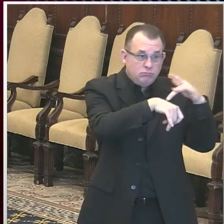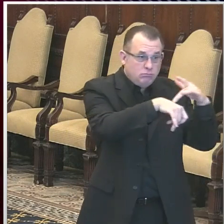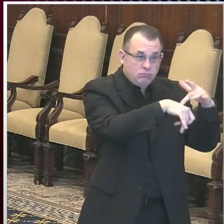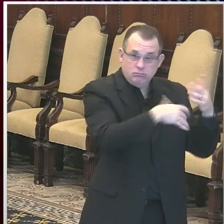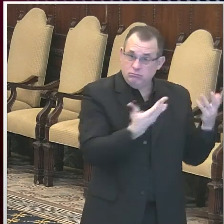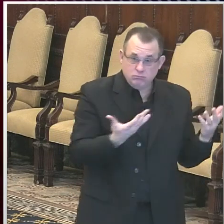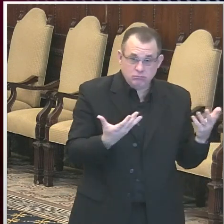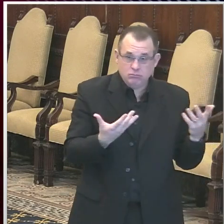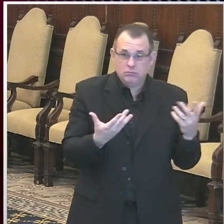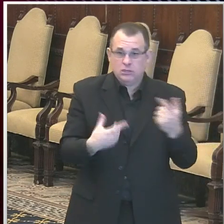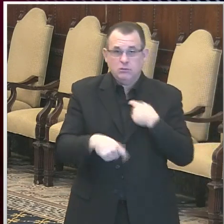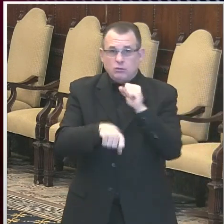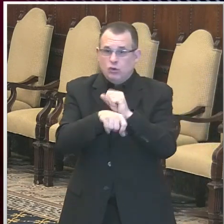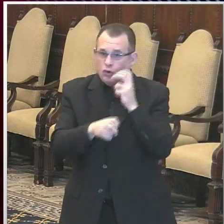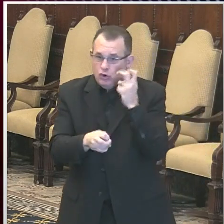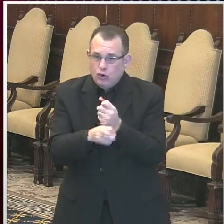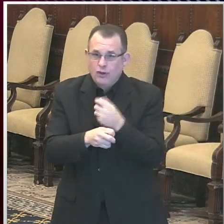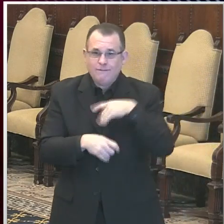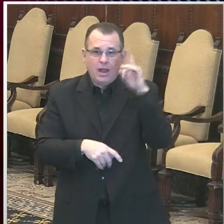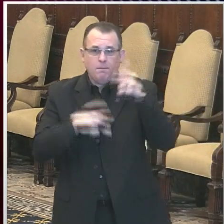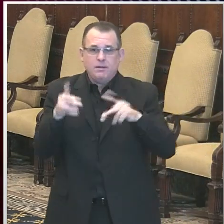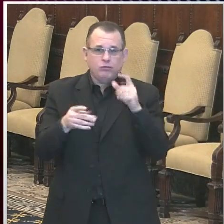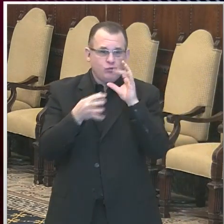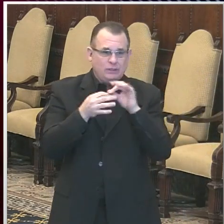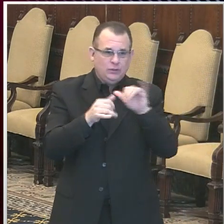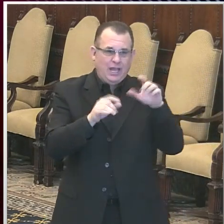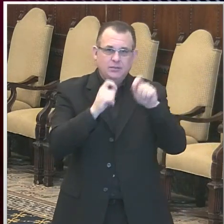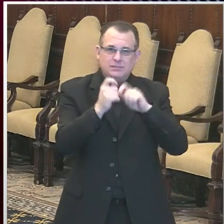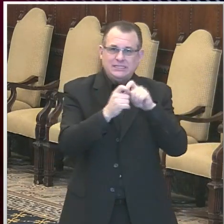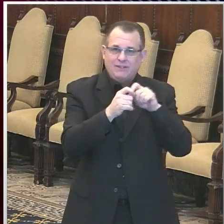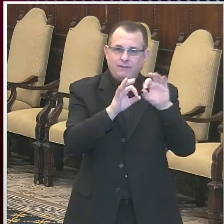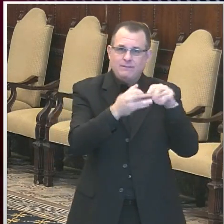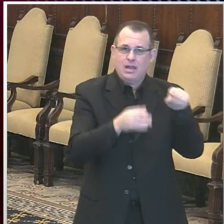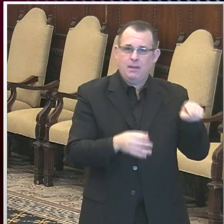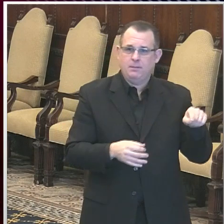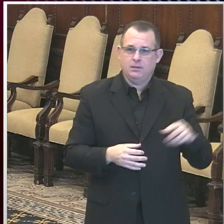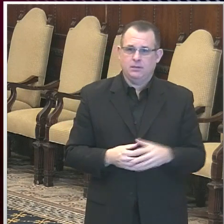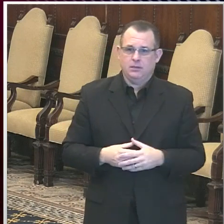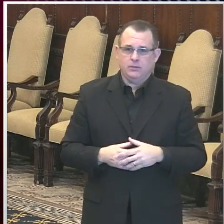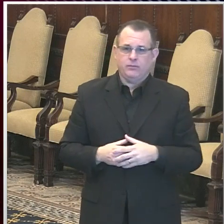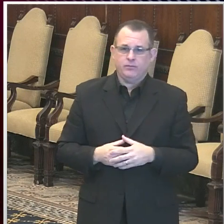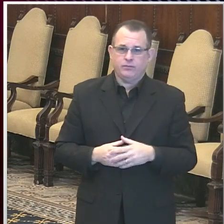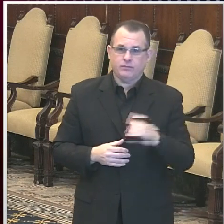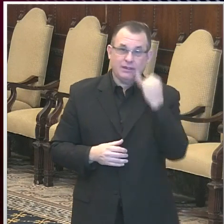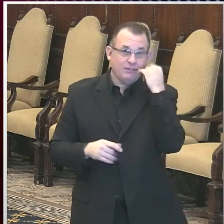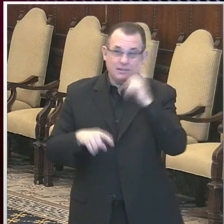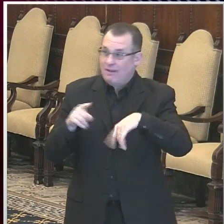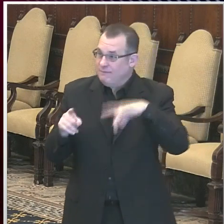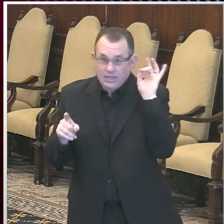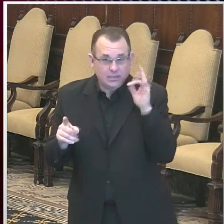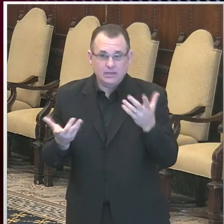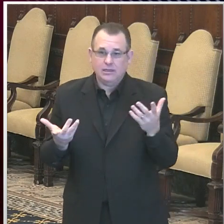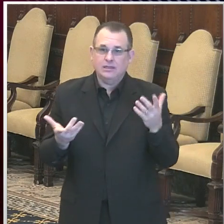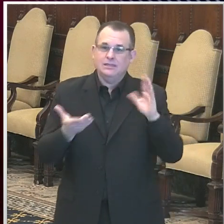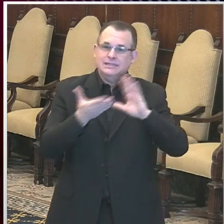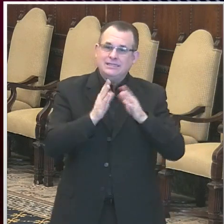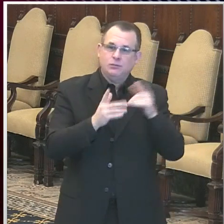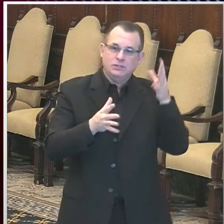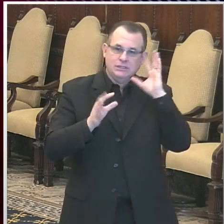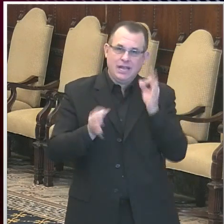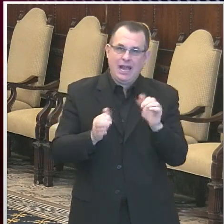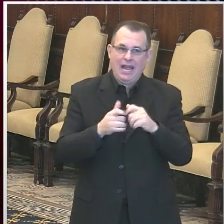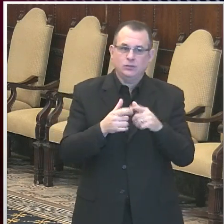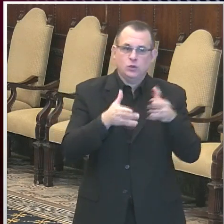been put in identifying the next of kin and we still can't find someone, then the city can figure out a way to bury the body. But